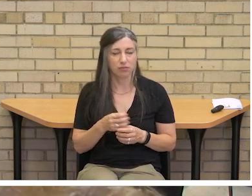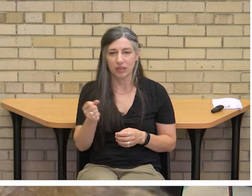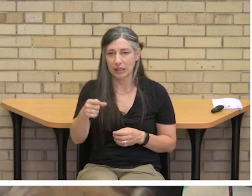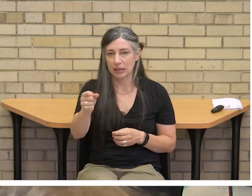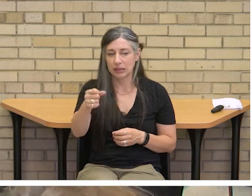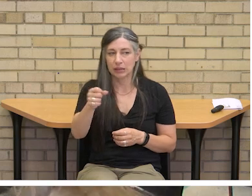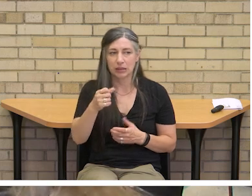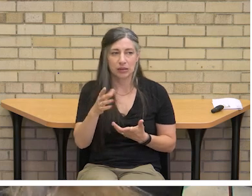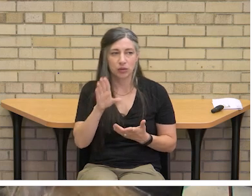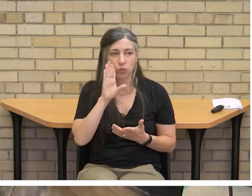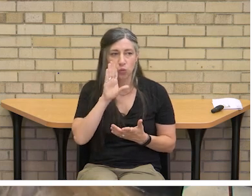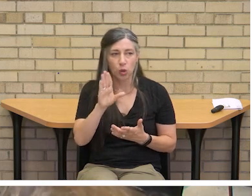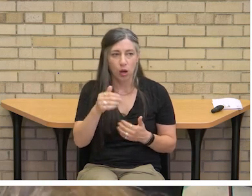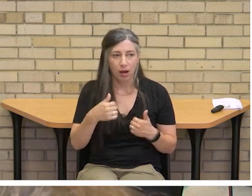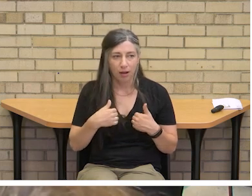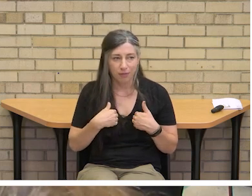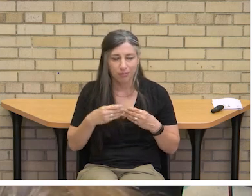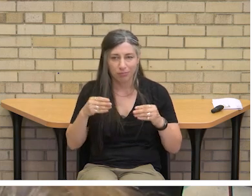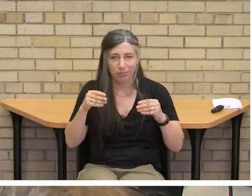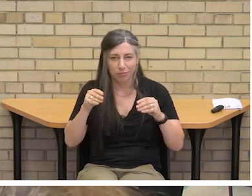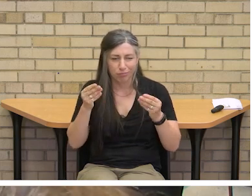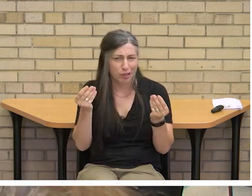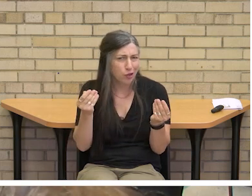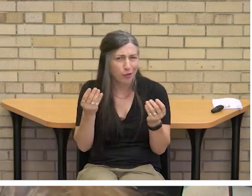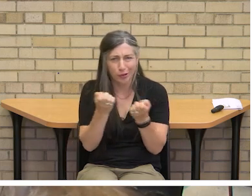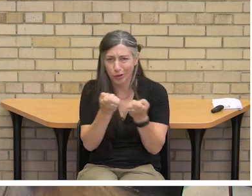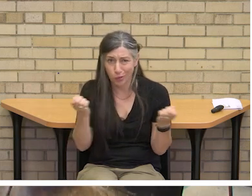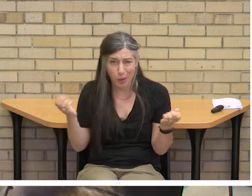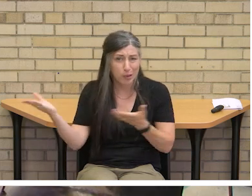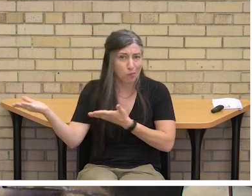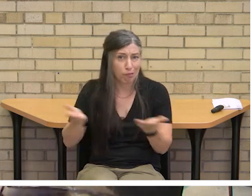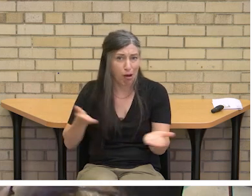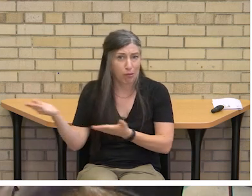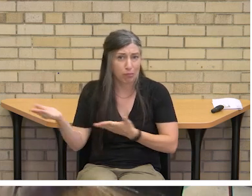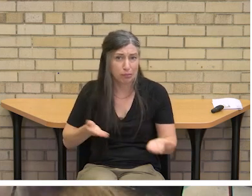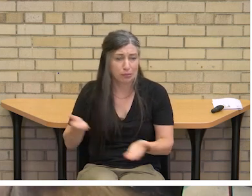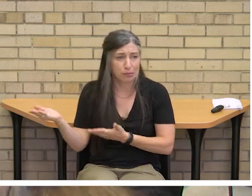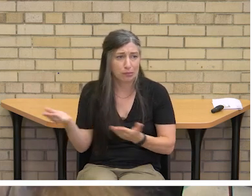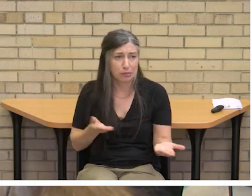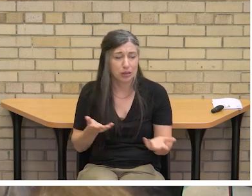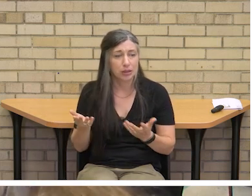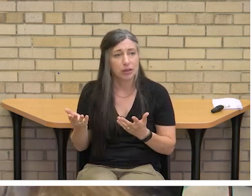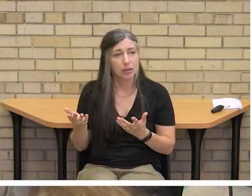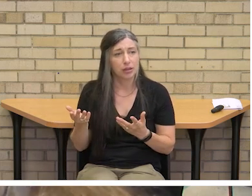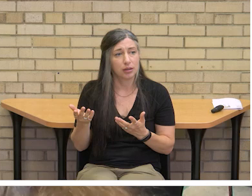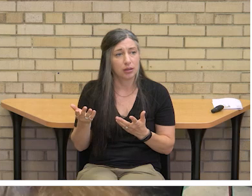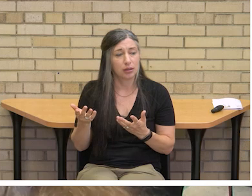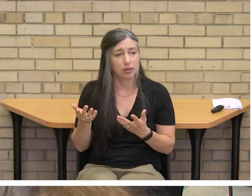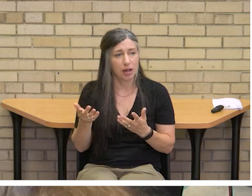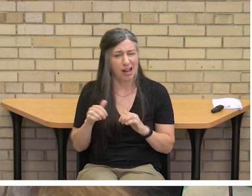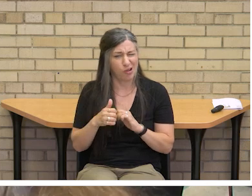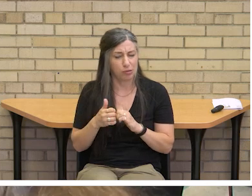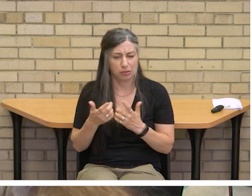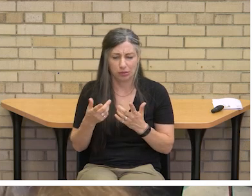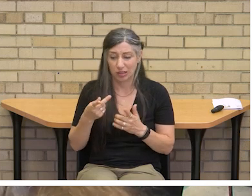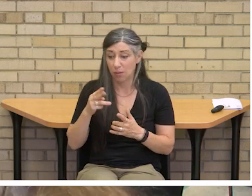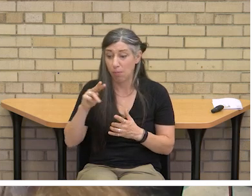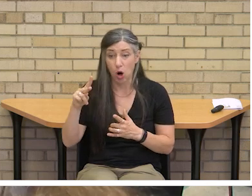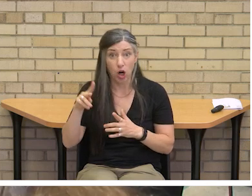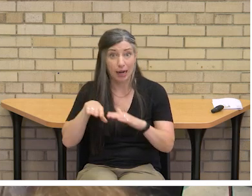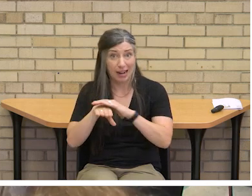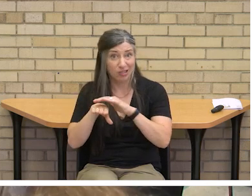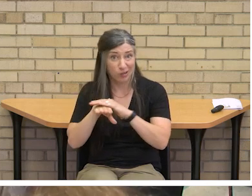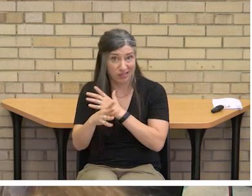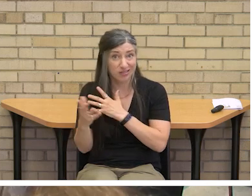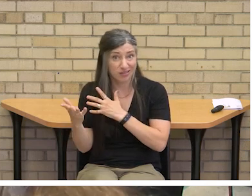Yeah, there'll be materials and equipment that are brought in through the park entrance, I